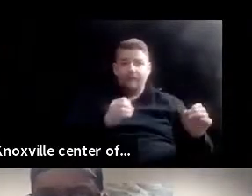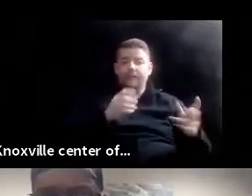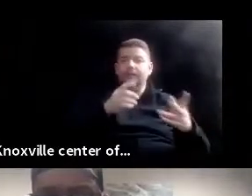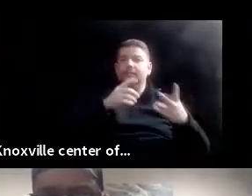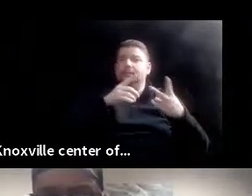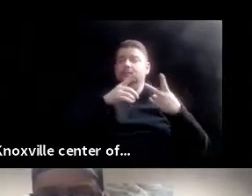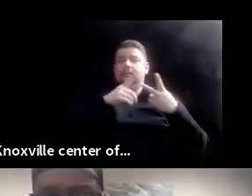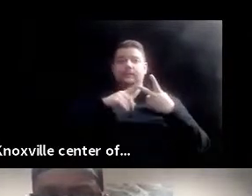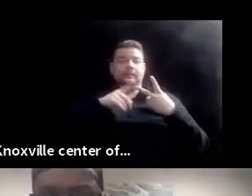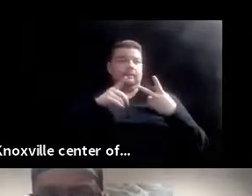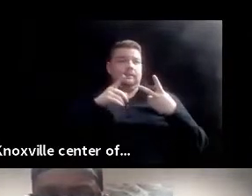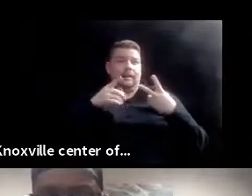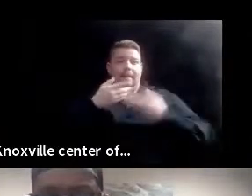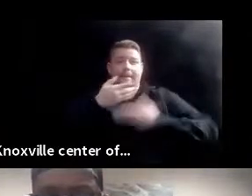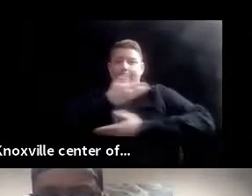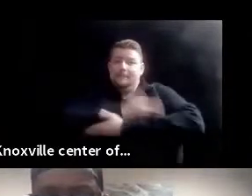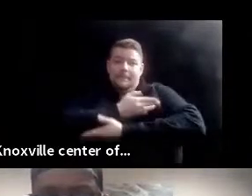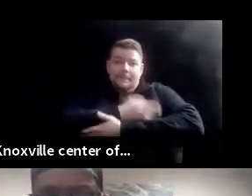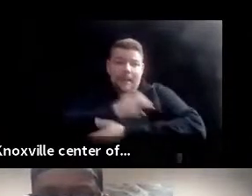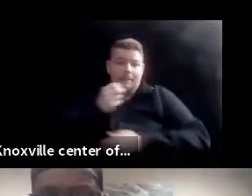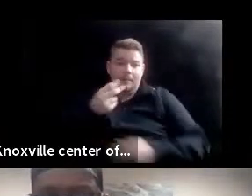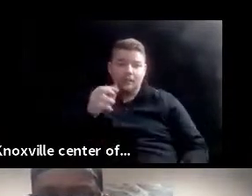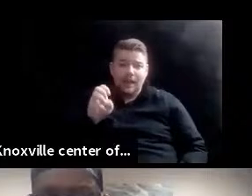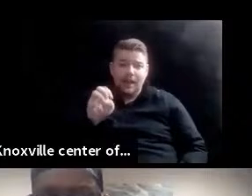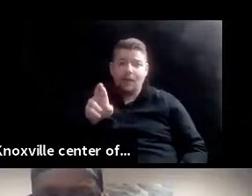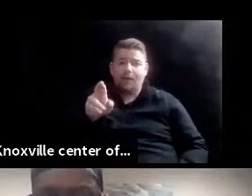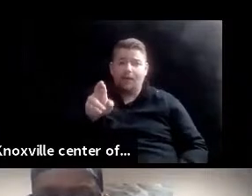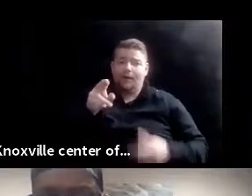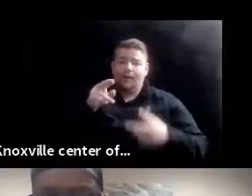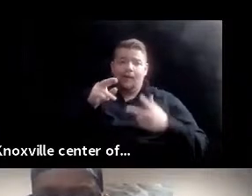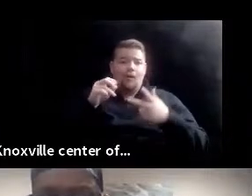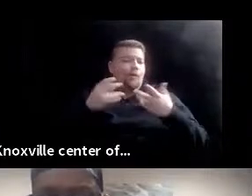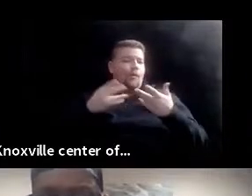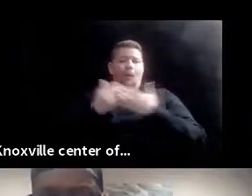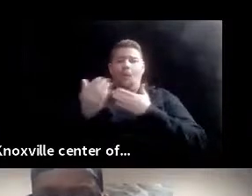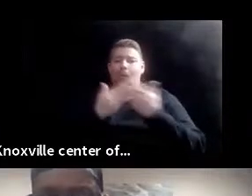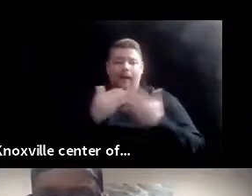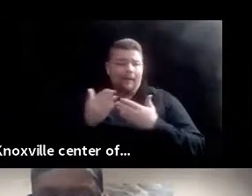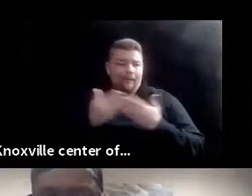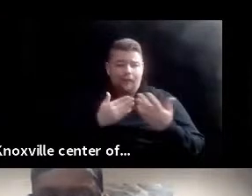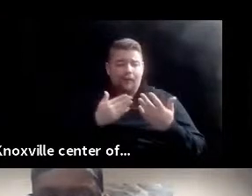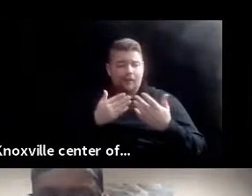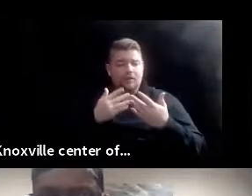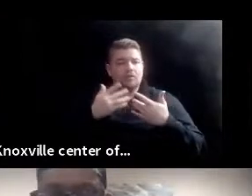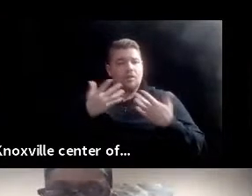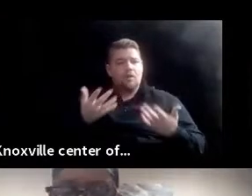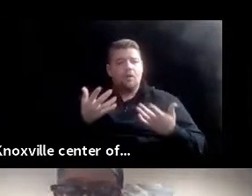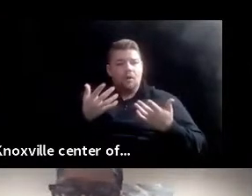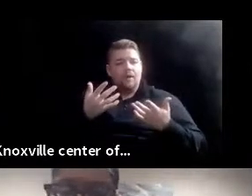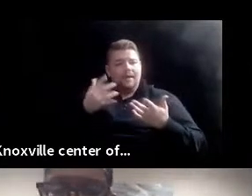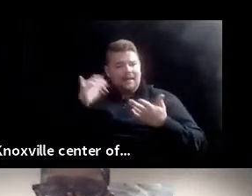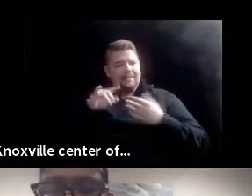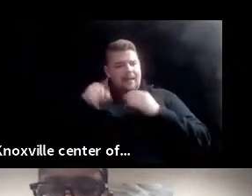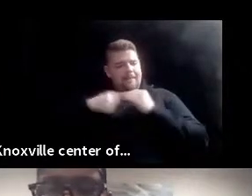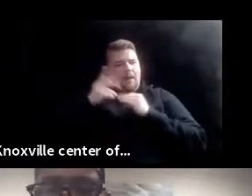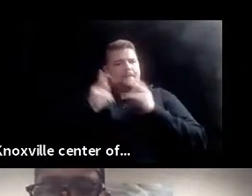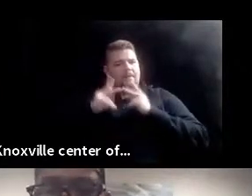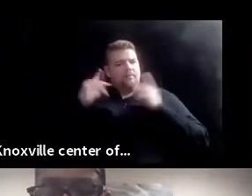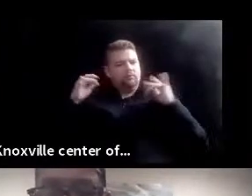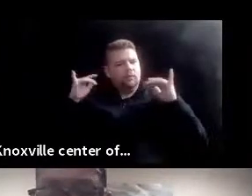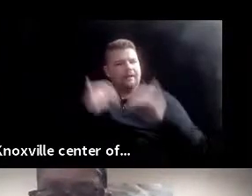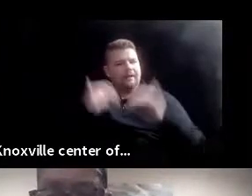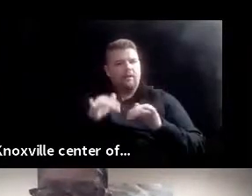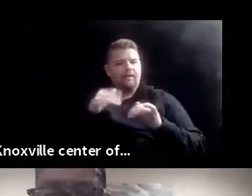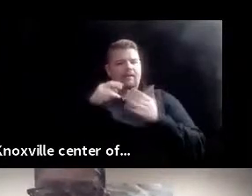for a baby shower somewhere, those kind of things. So it's about people gathering for the purpose of